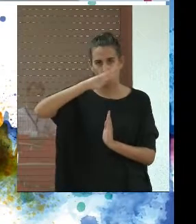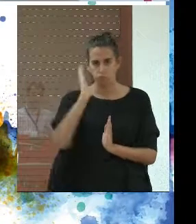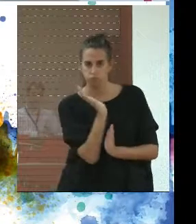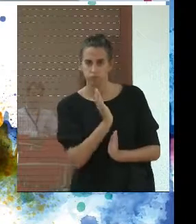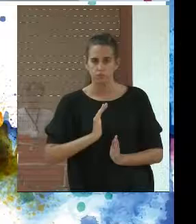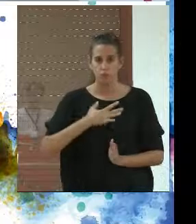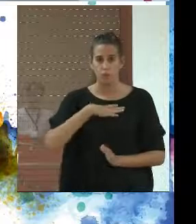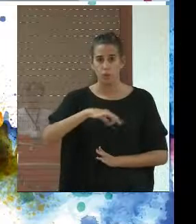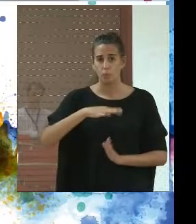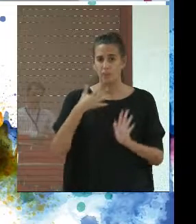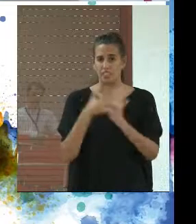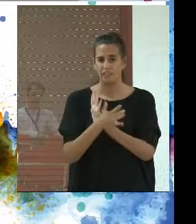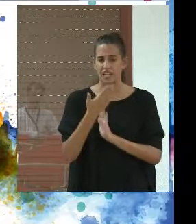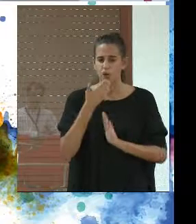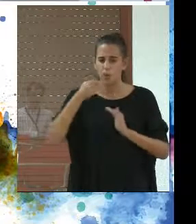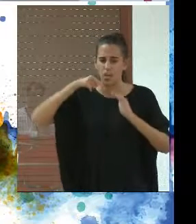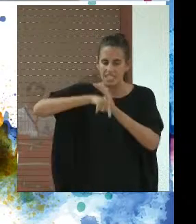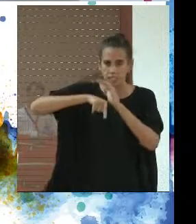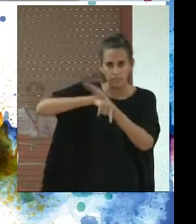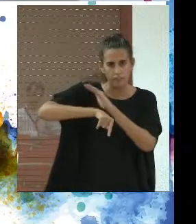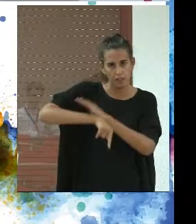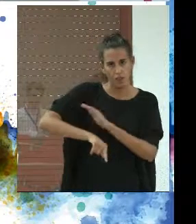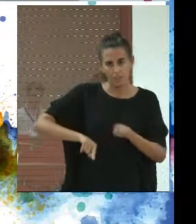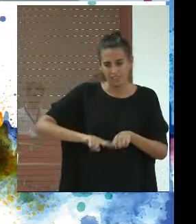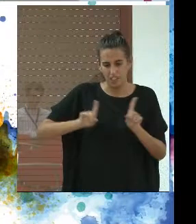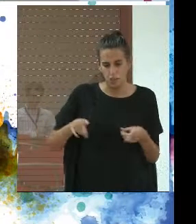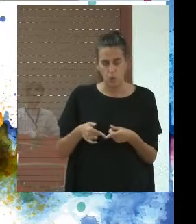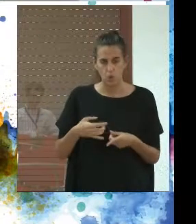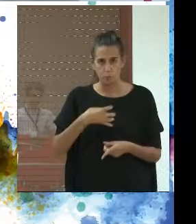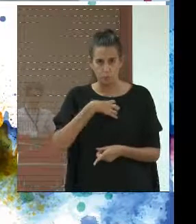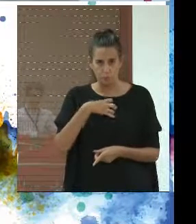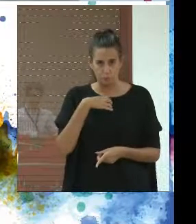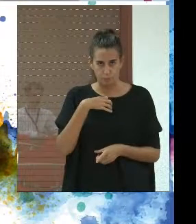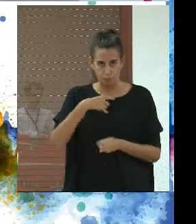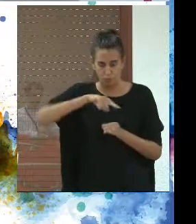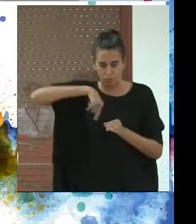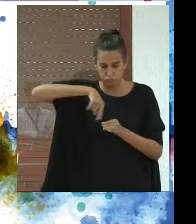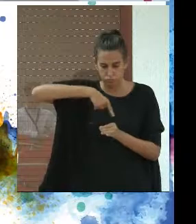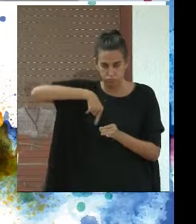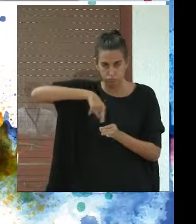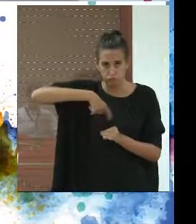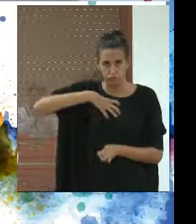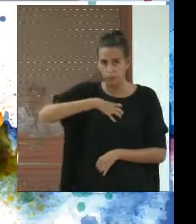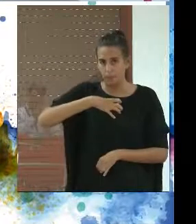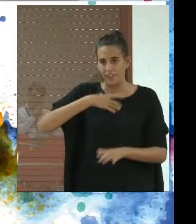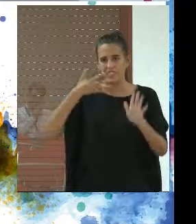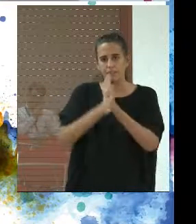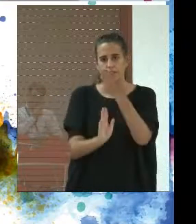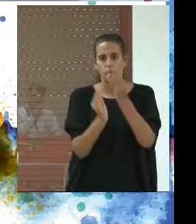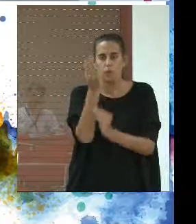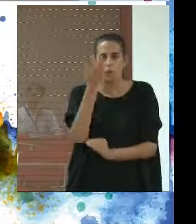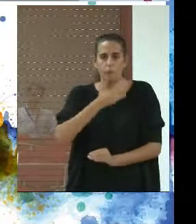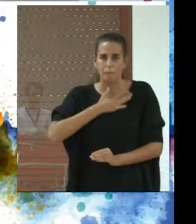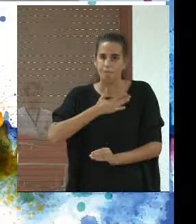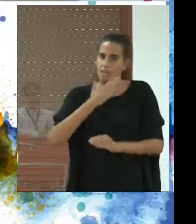do different cylinders, different shapes, but I can't excavate, do round drills. So I have a